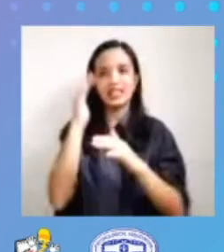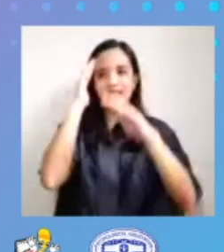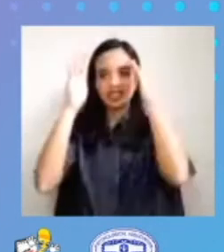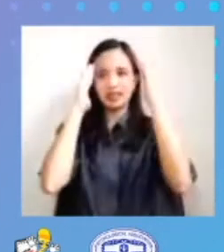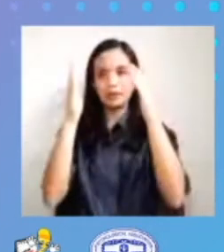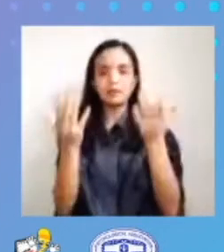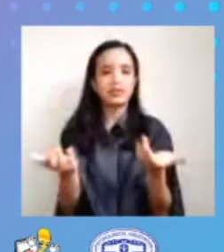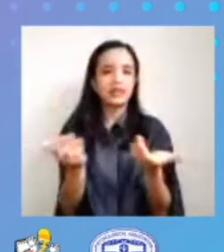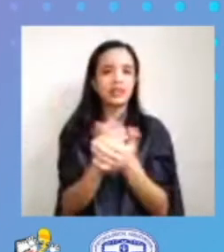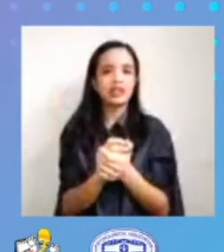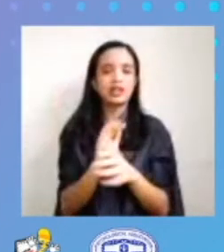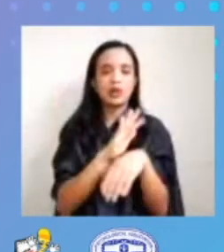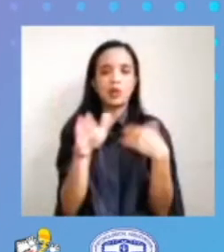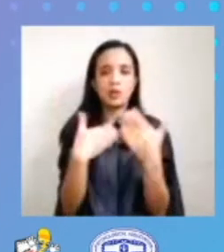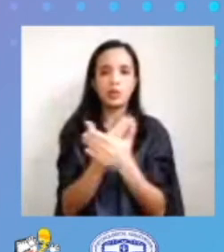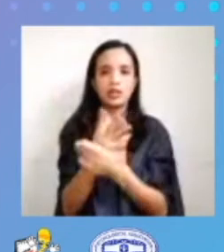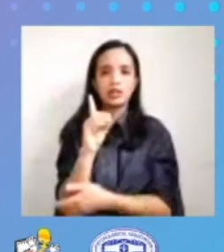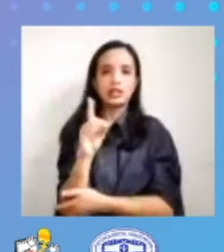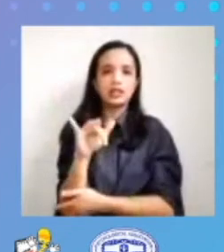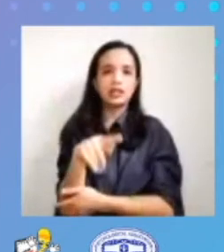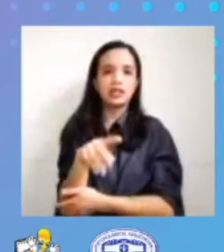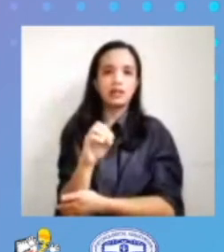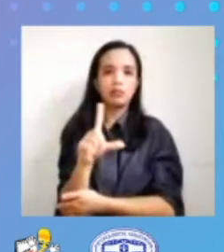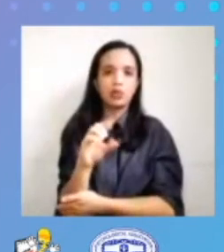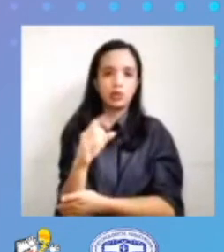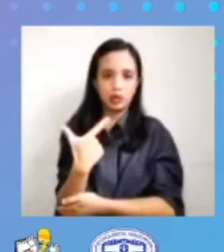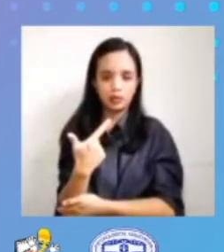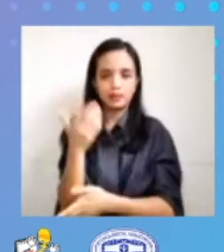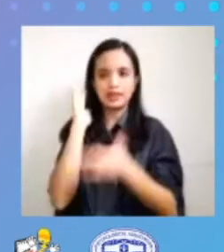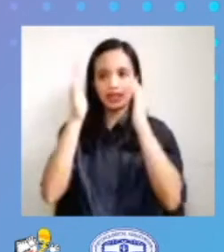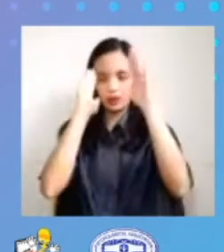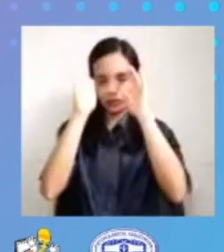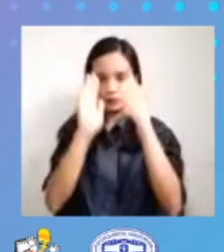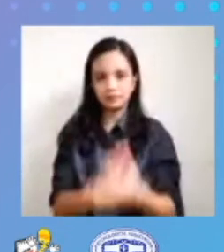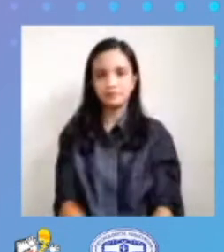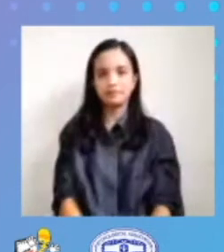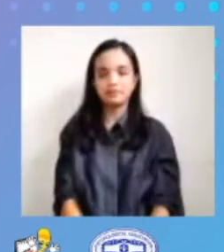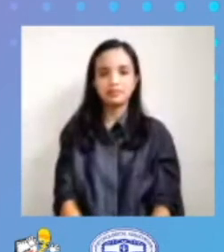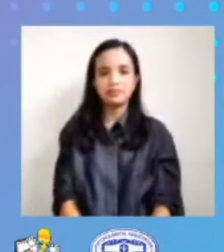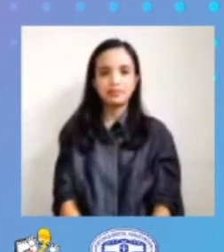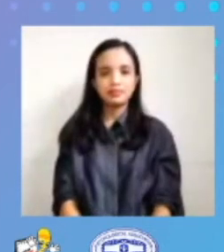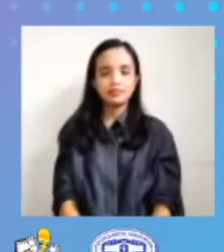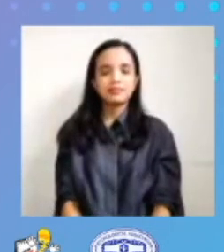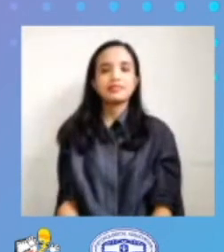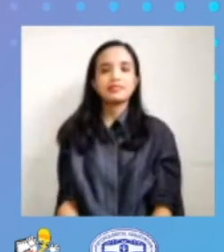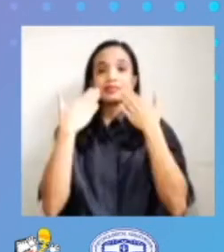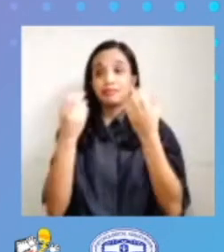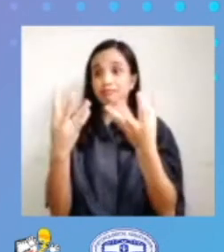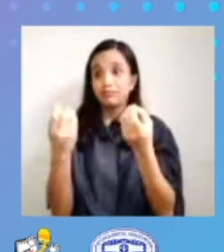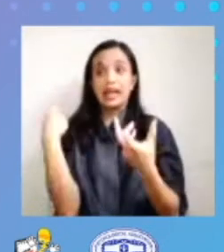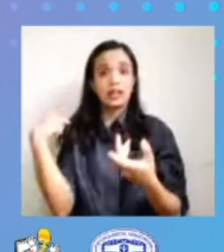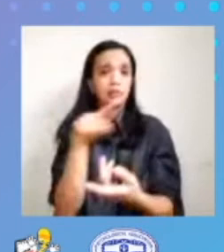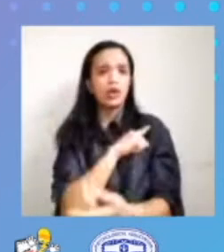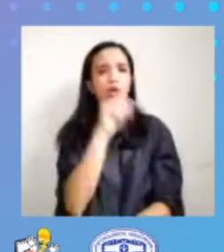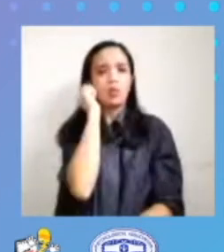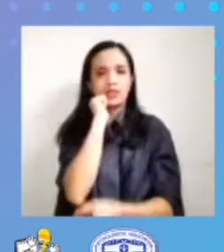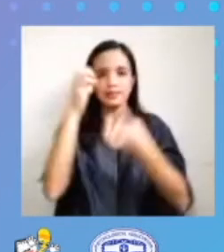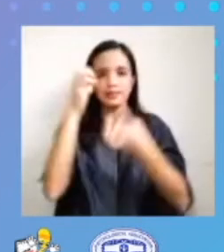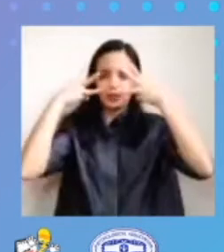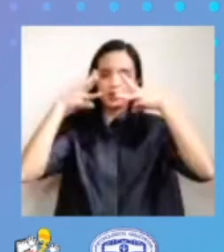Yeah. Pero in fairness po, nung ngayong merong pandemic, ako napansin ko to kasi pupunta ako sa supermarket sa